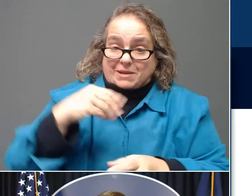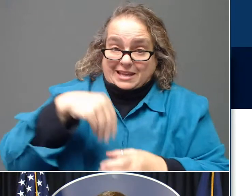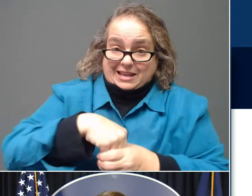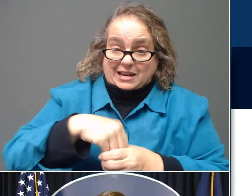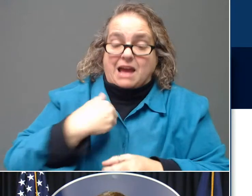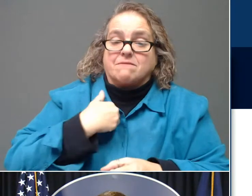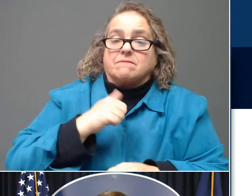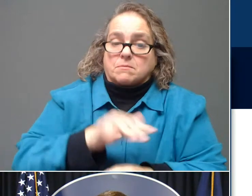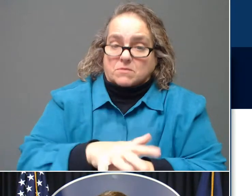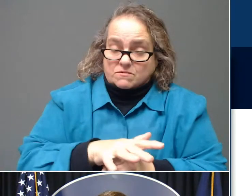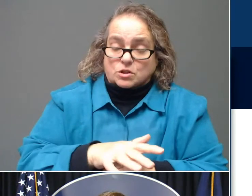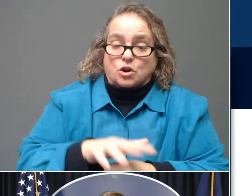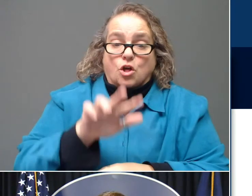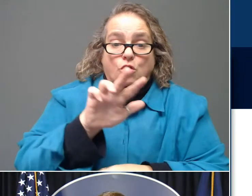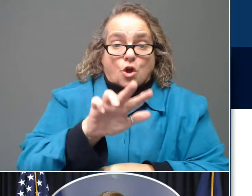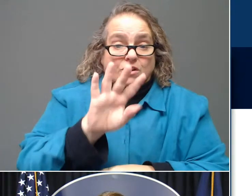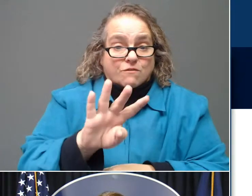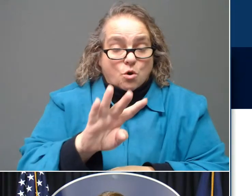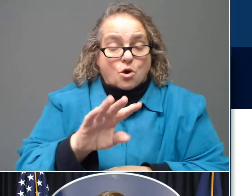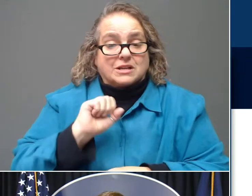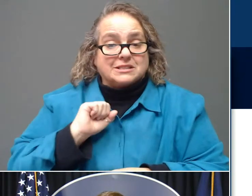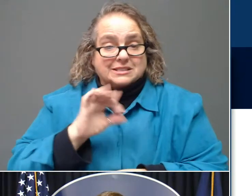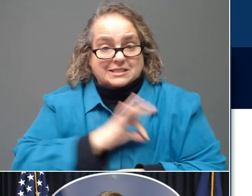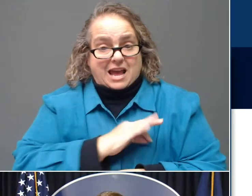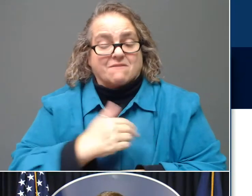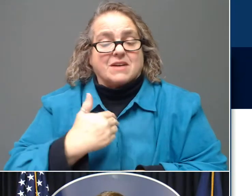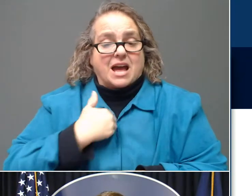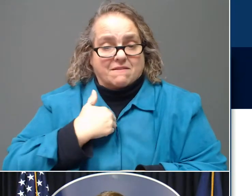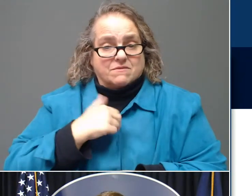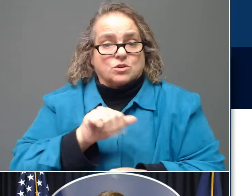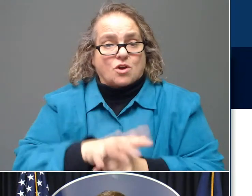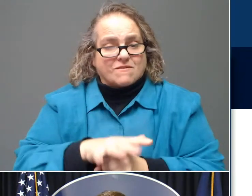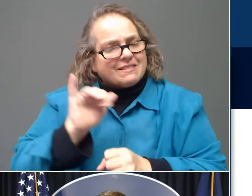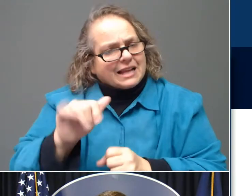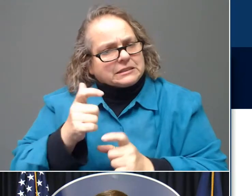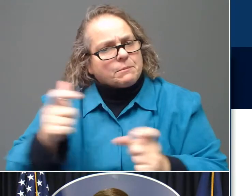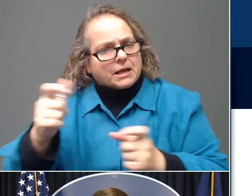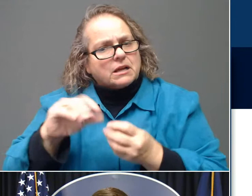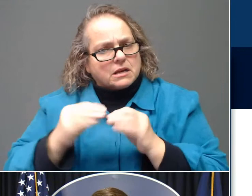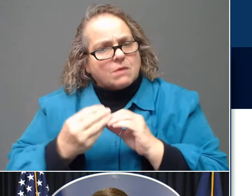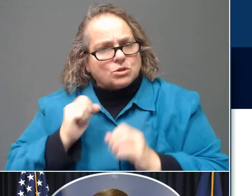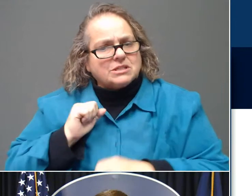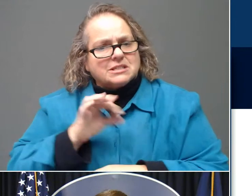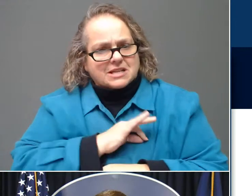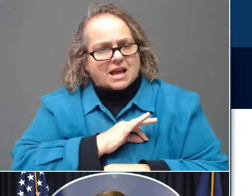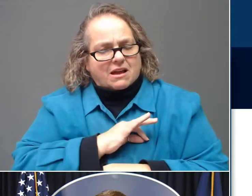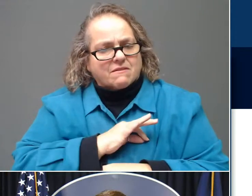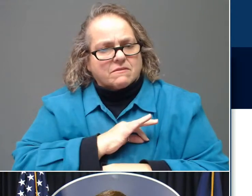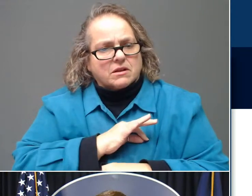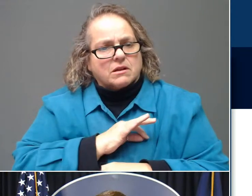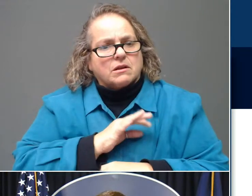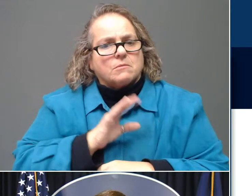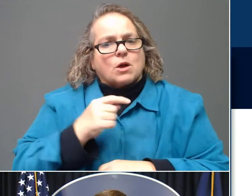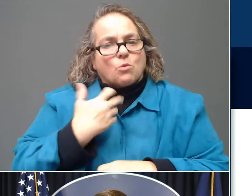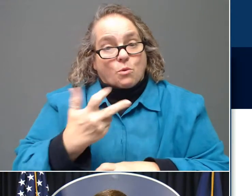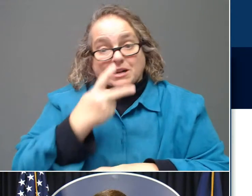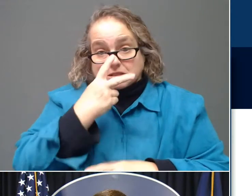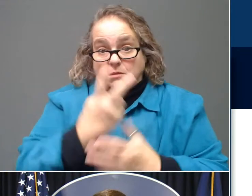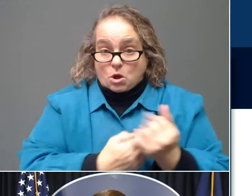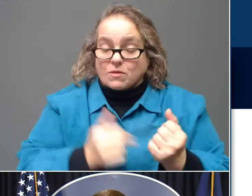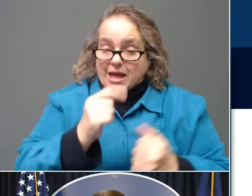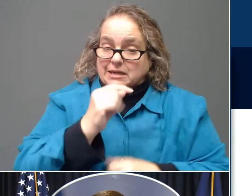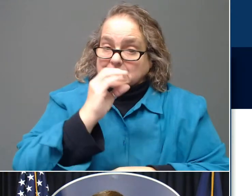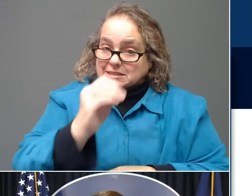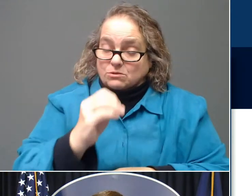new positive staff. Now that's a bigger number than both. We want to see those at 0. 6 new